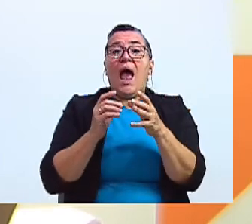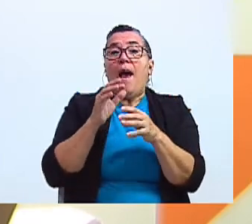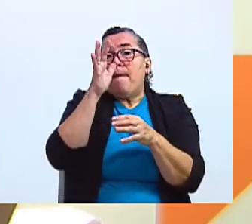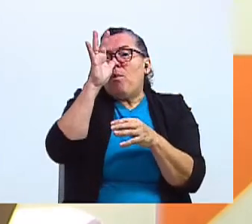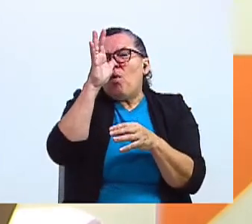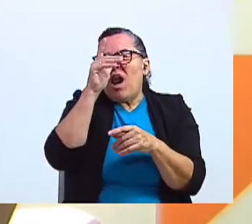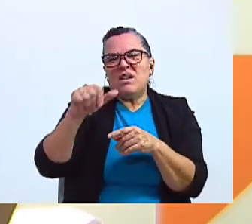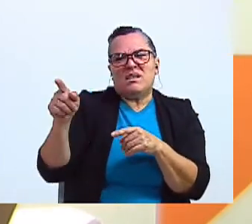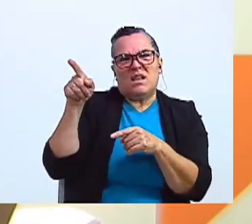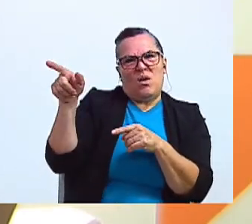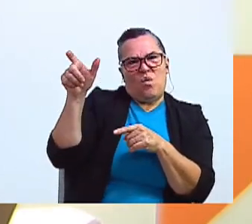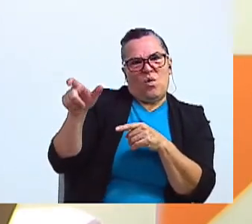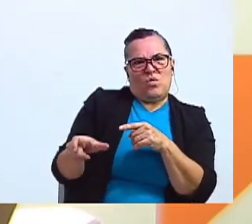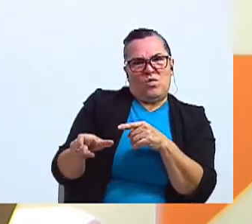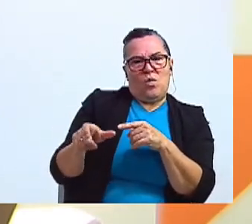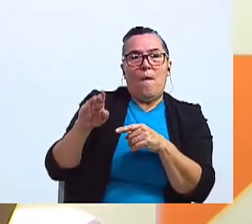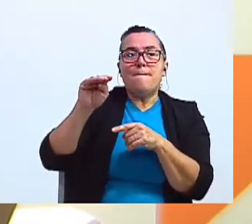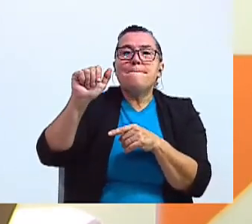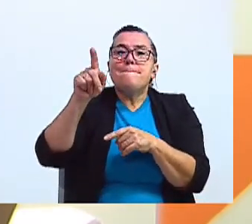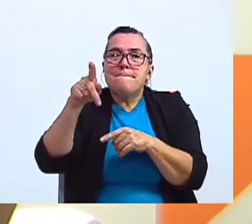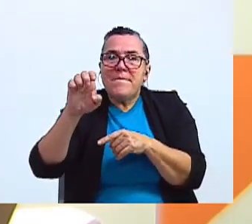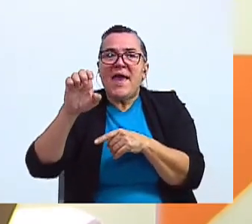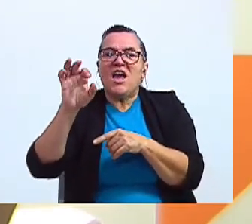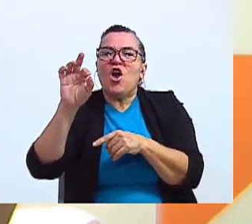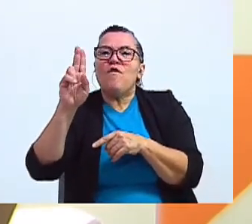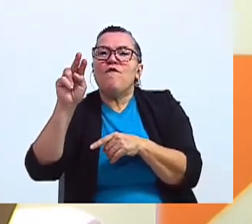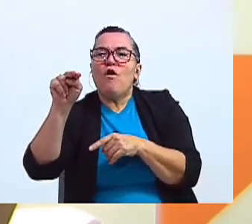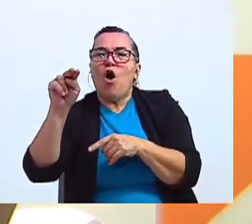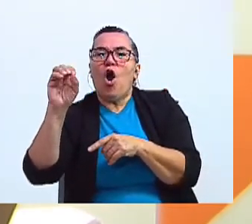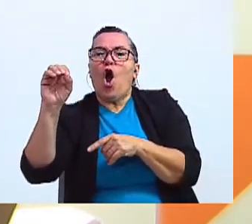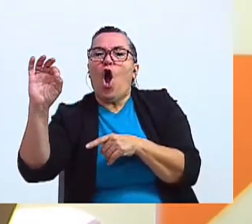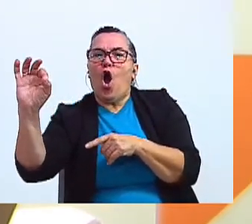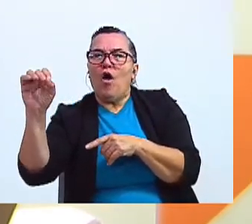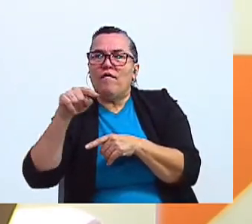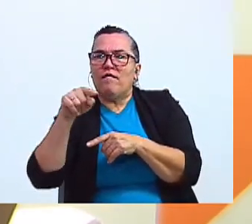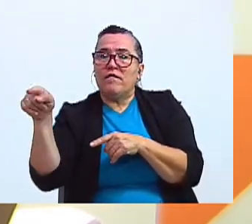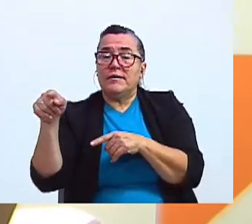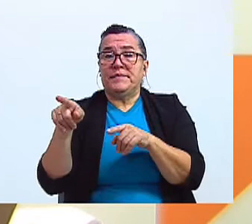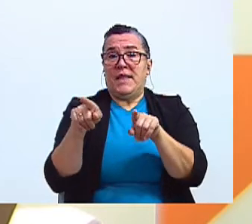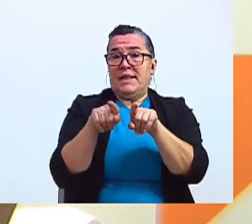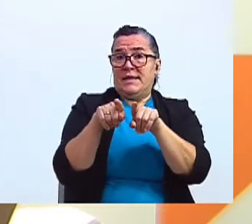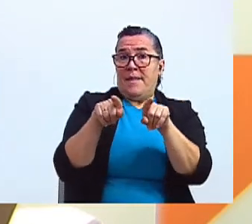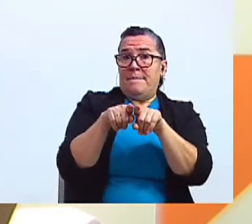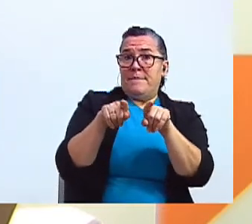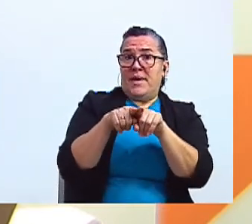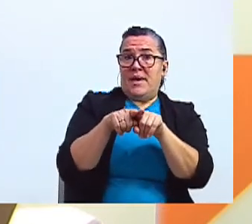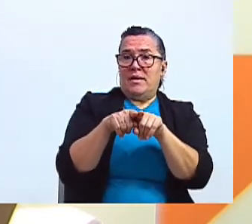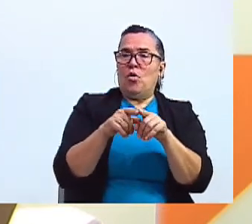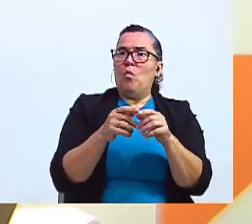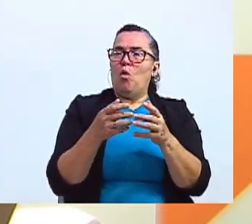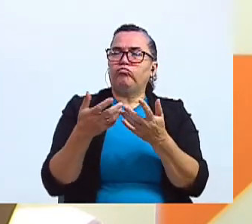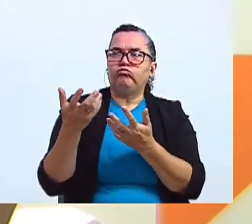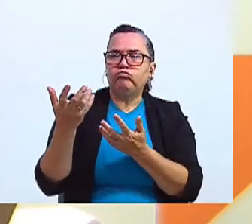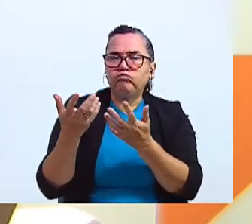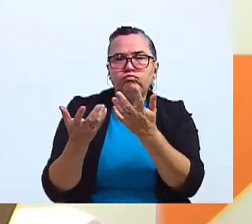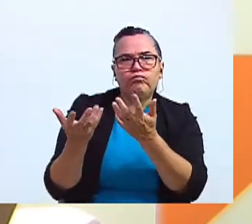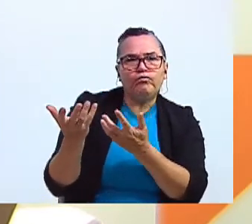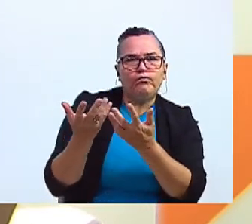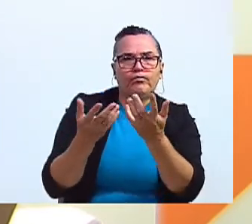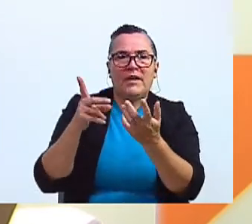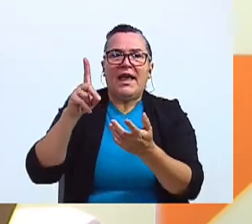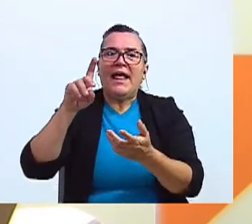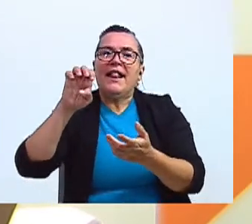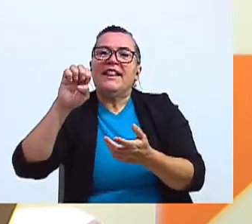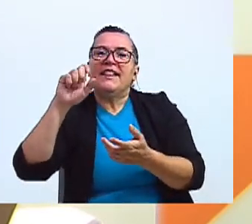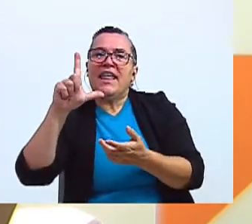Okay, make fun of. Then we have deal with. Okay, deal with.